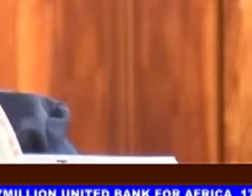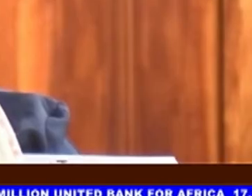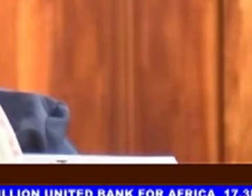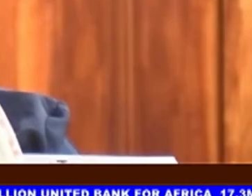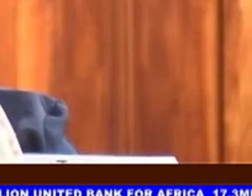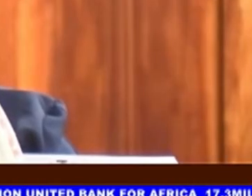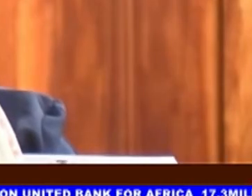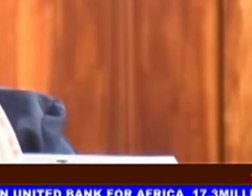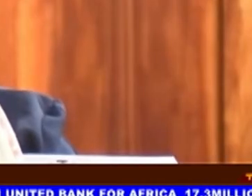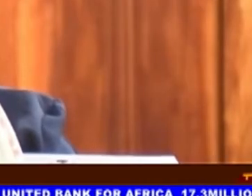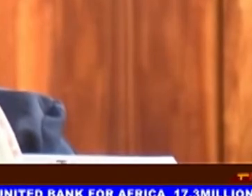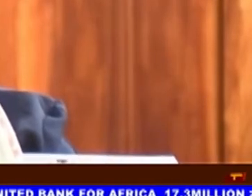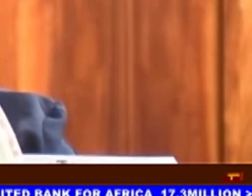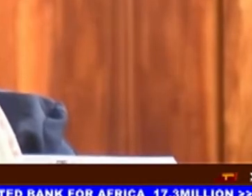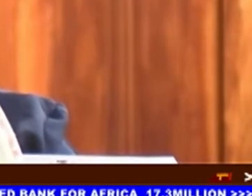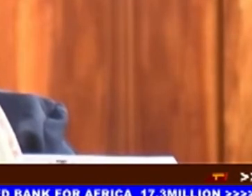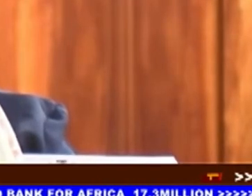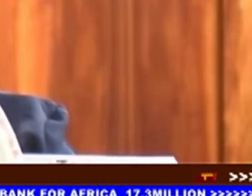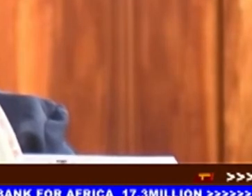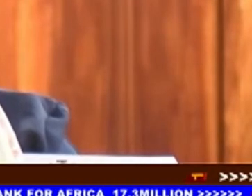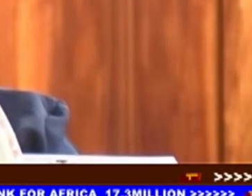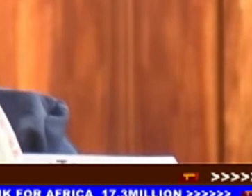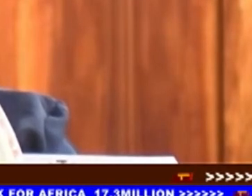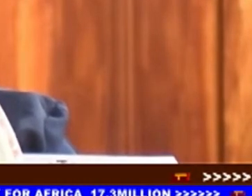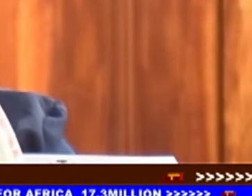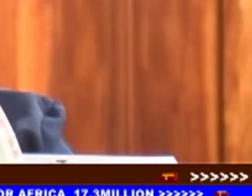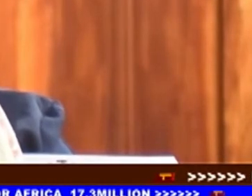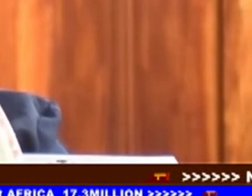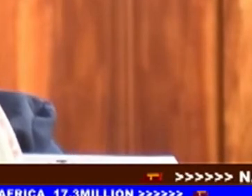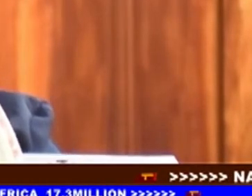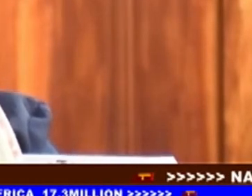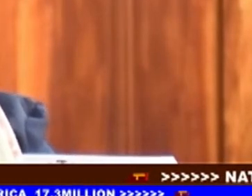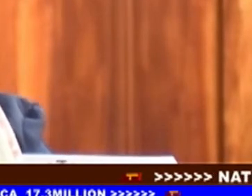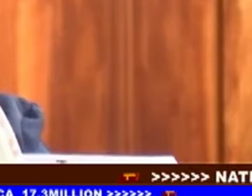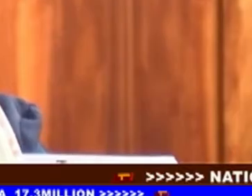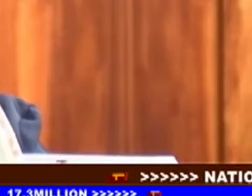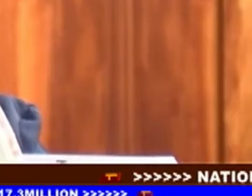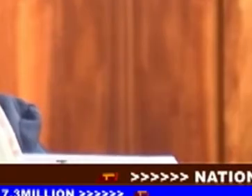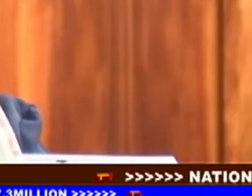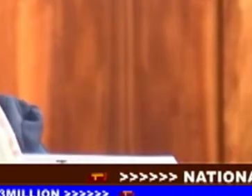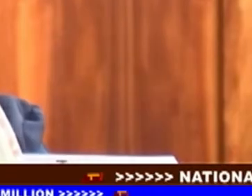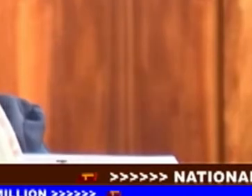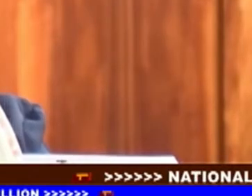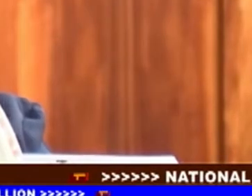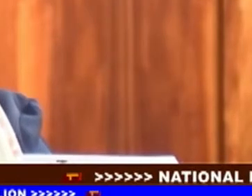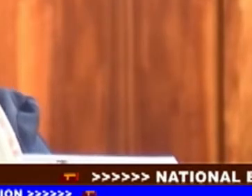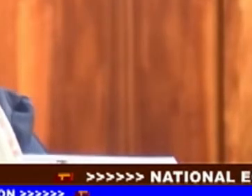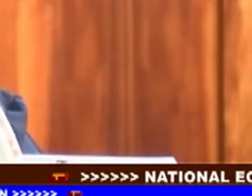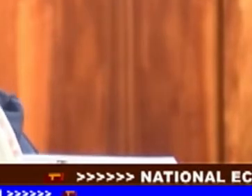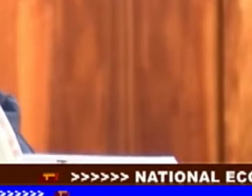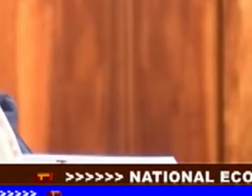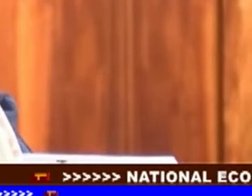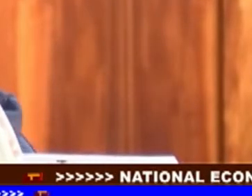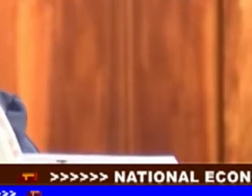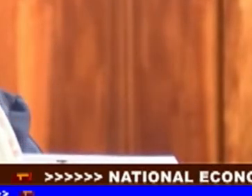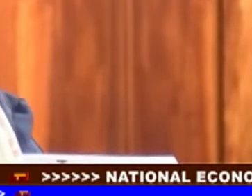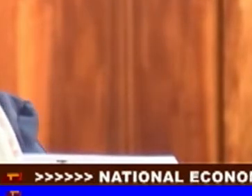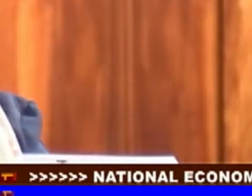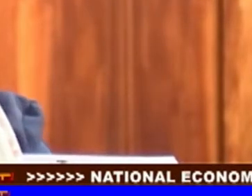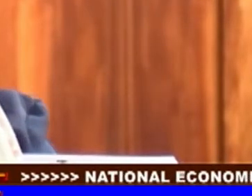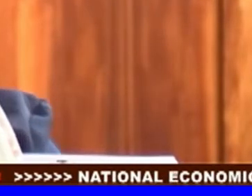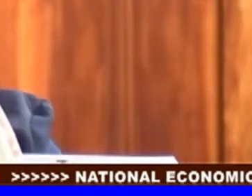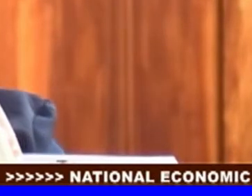prevent false or misconstrued information from filling up any information gap. I therefore stand with you